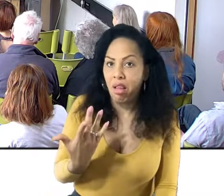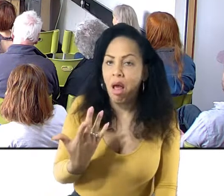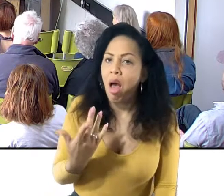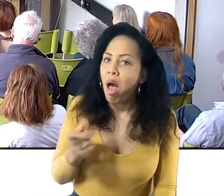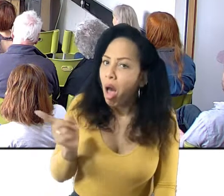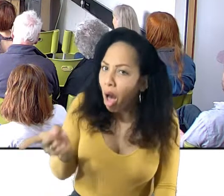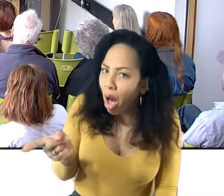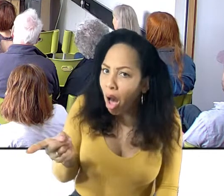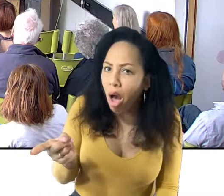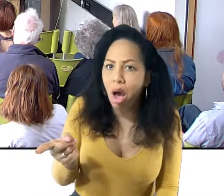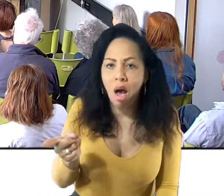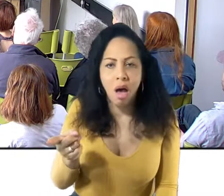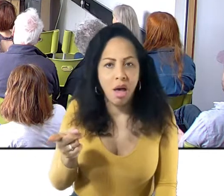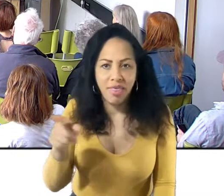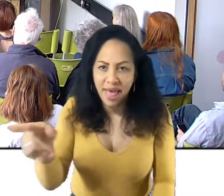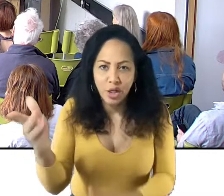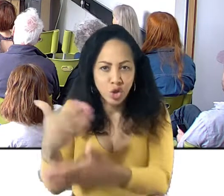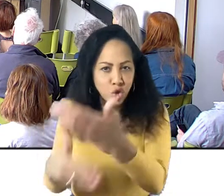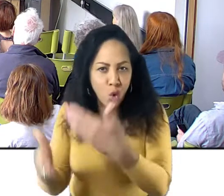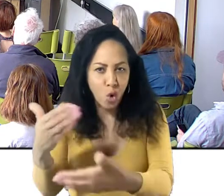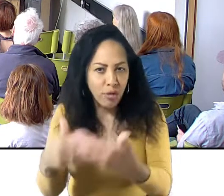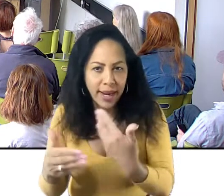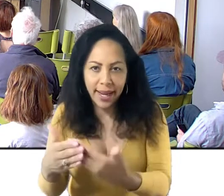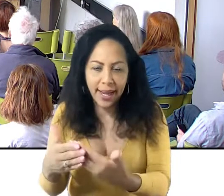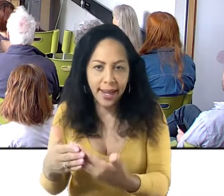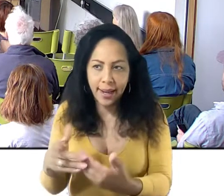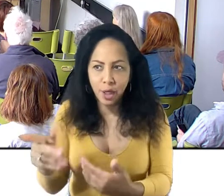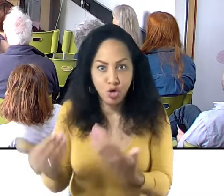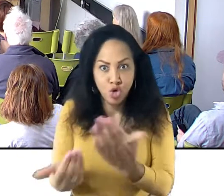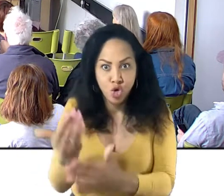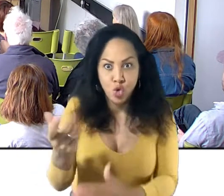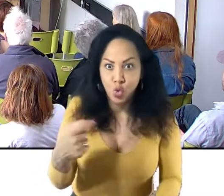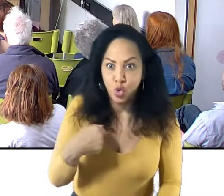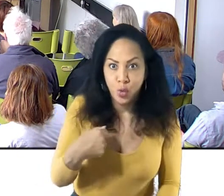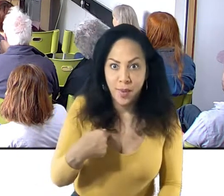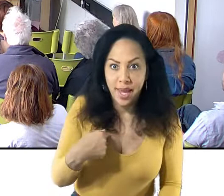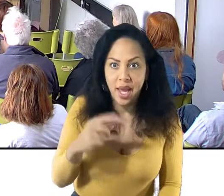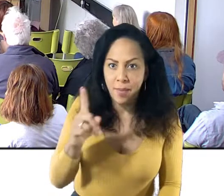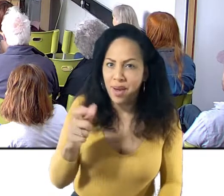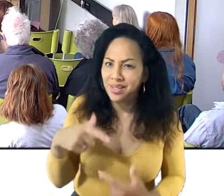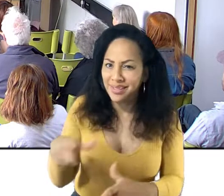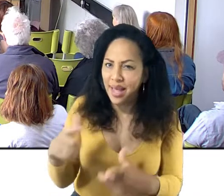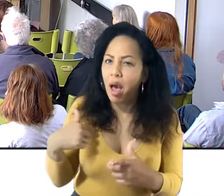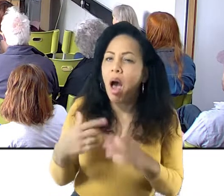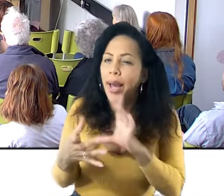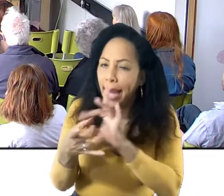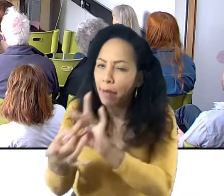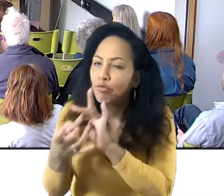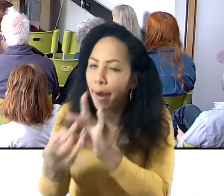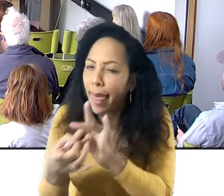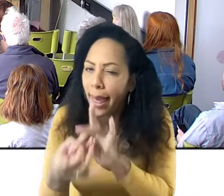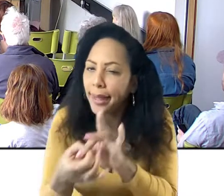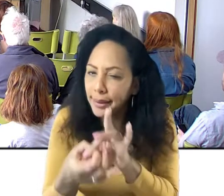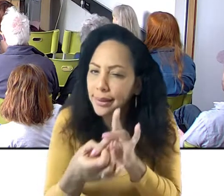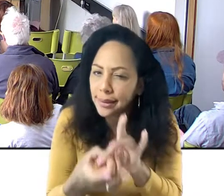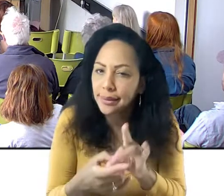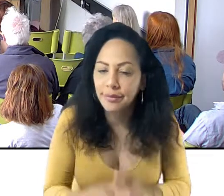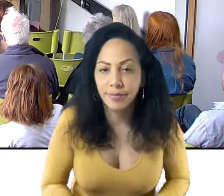of these stories, and especially if you're someone, so a lot of the stories I've gathered are from people,